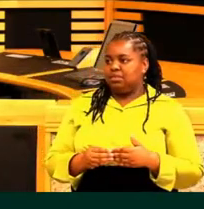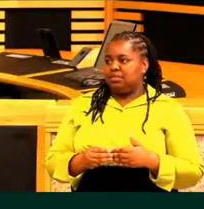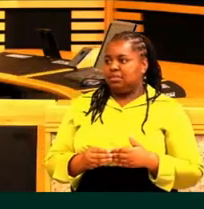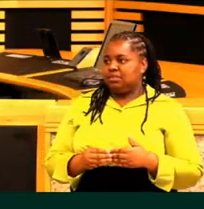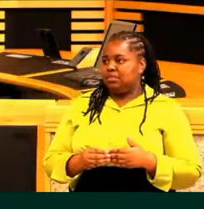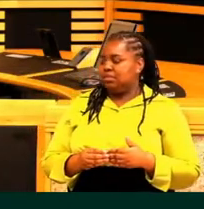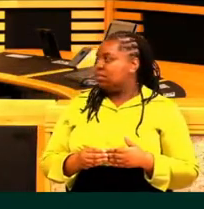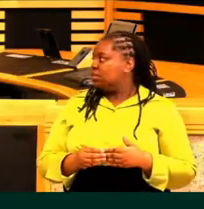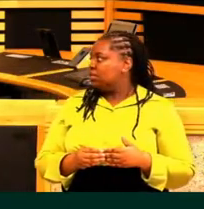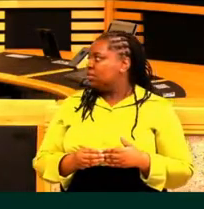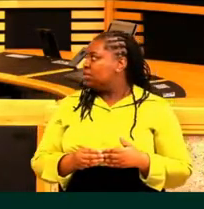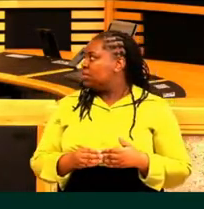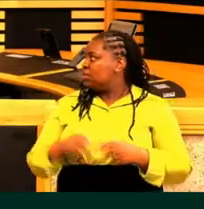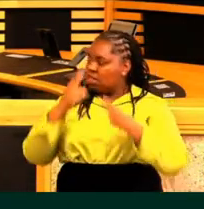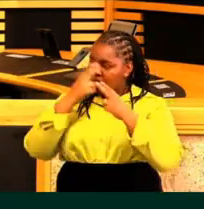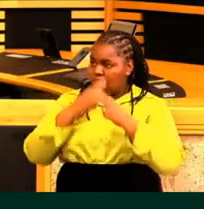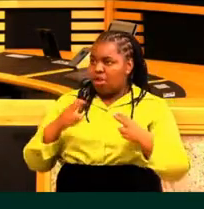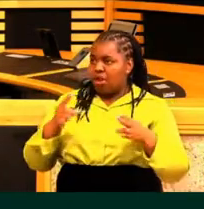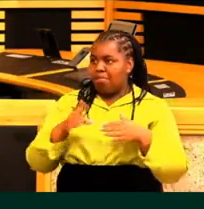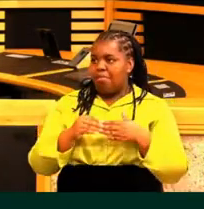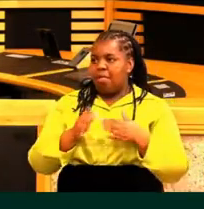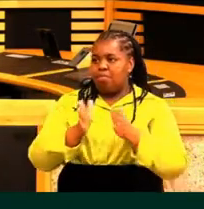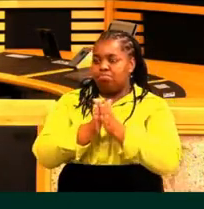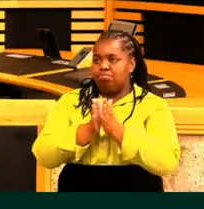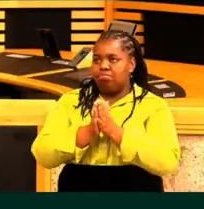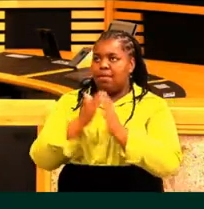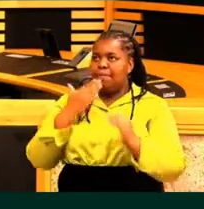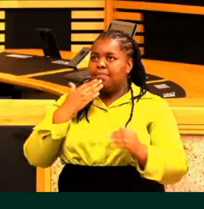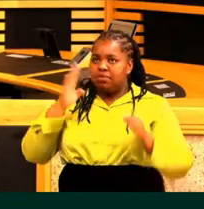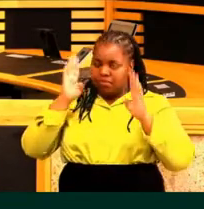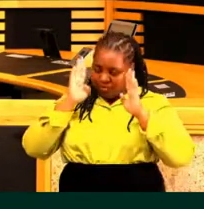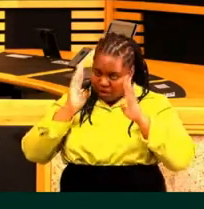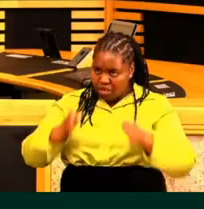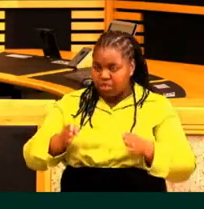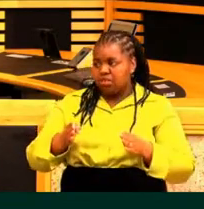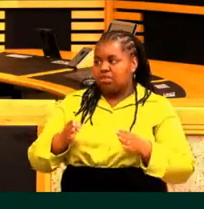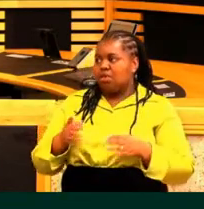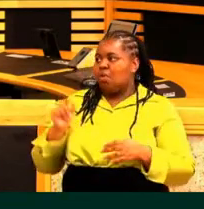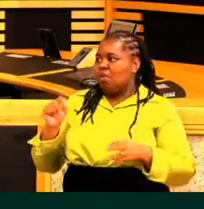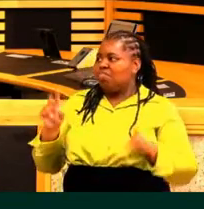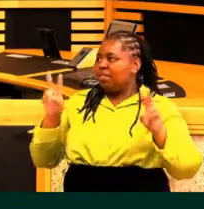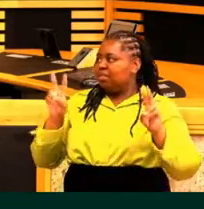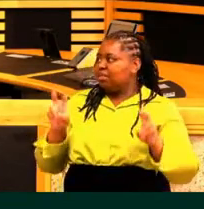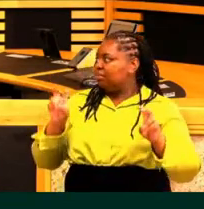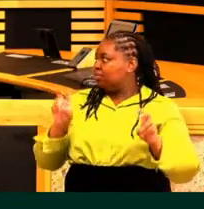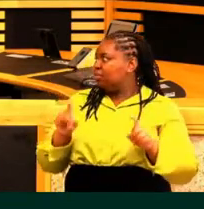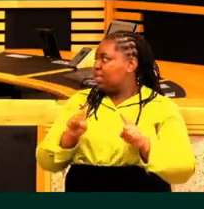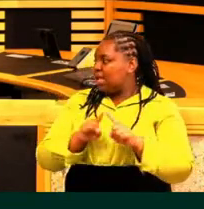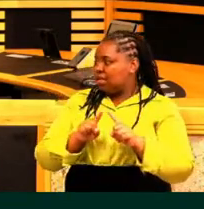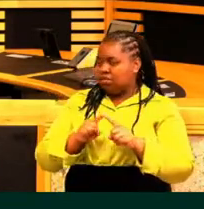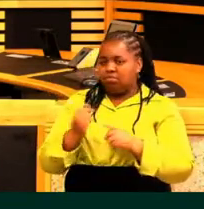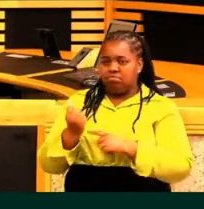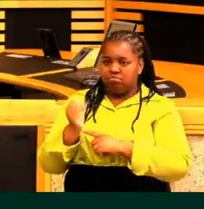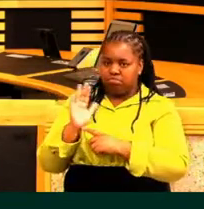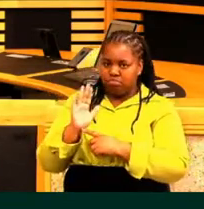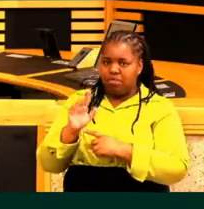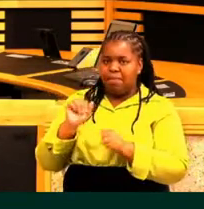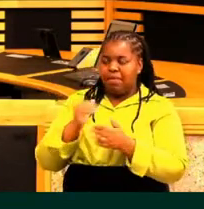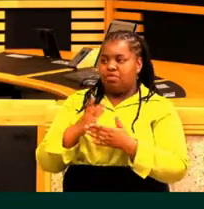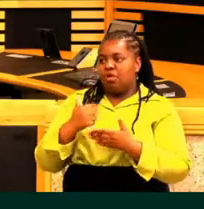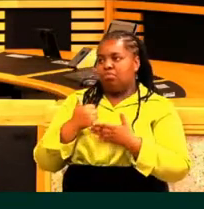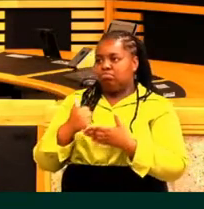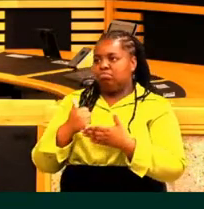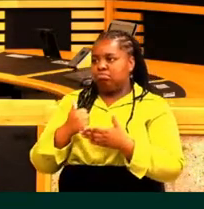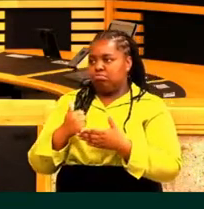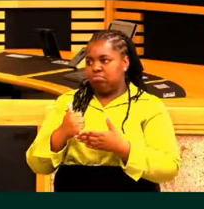the The Honorable members are requested to forecast on the subject matter as appears in order to assist the